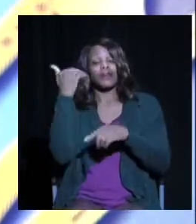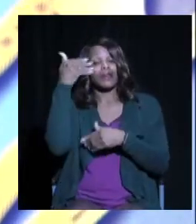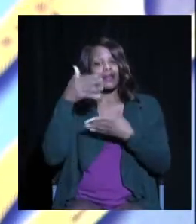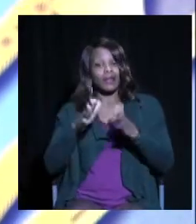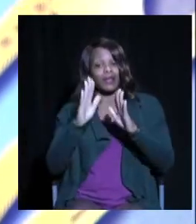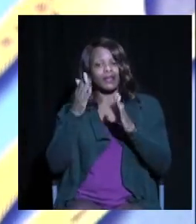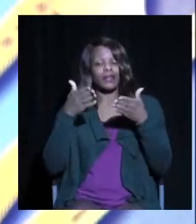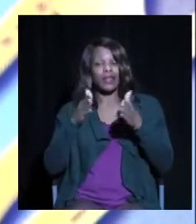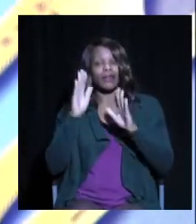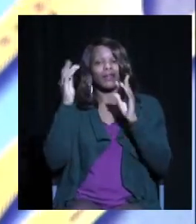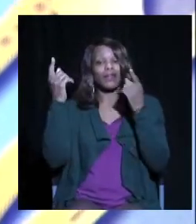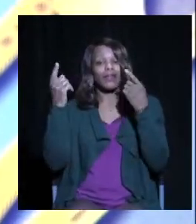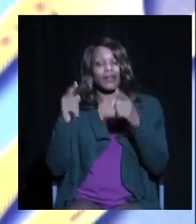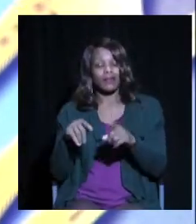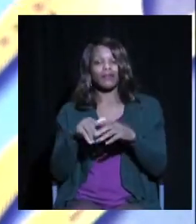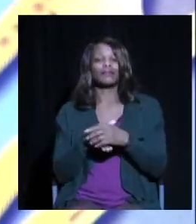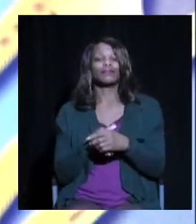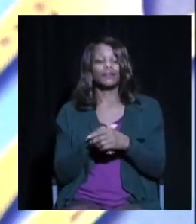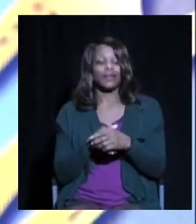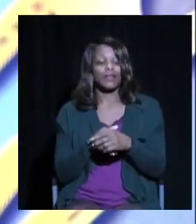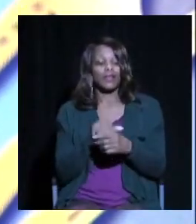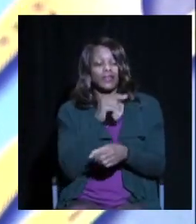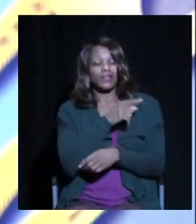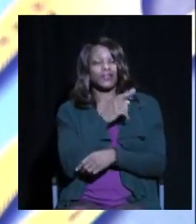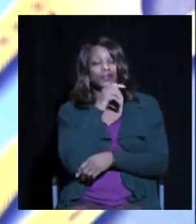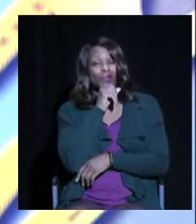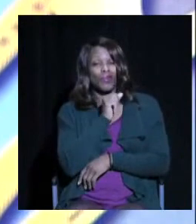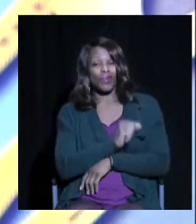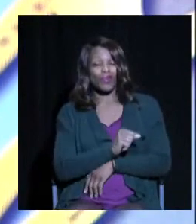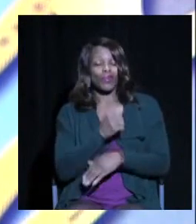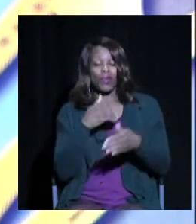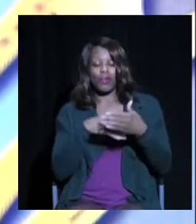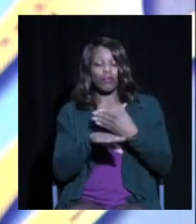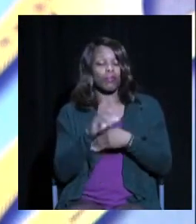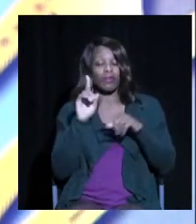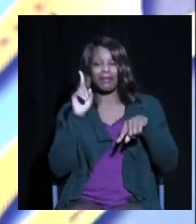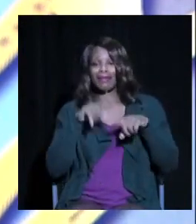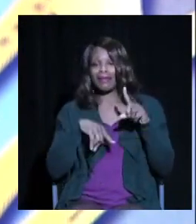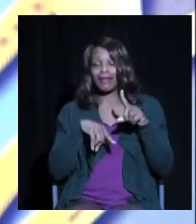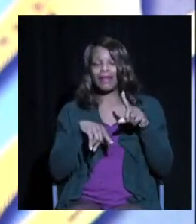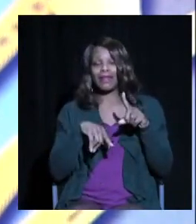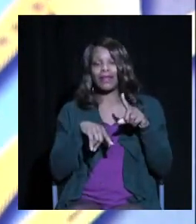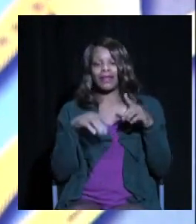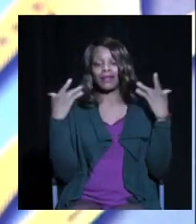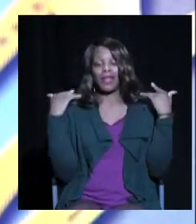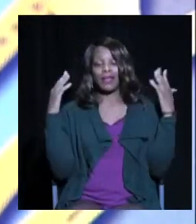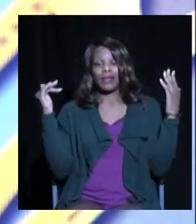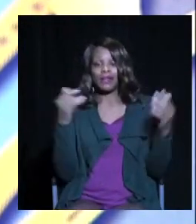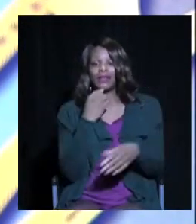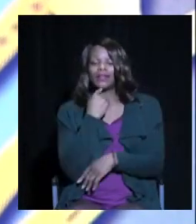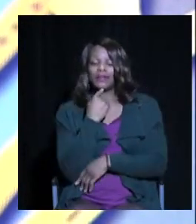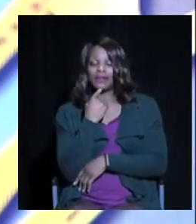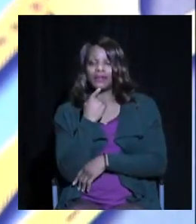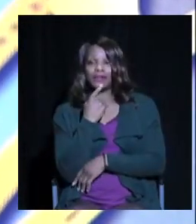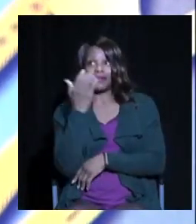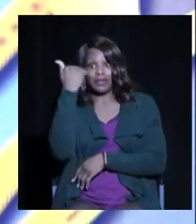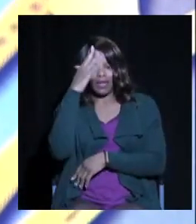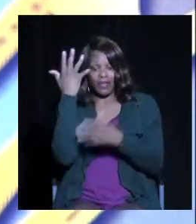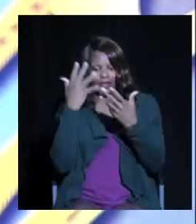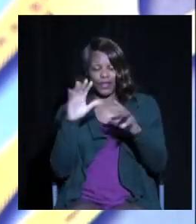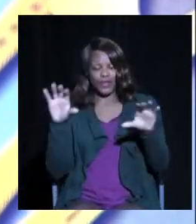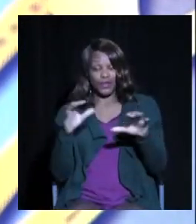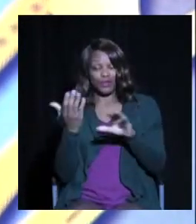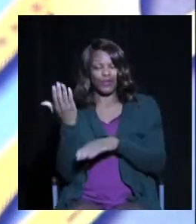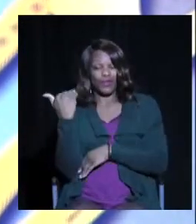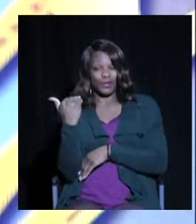pass. Elizabeth was old. She was said to be barren, unable to have children. And the angel says, not only has God done this